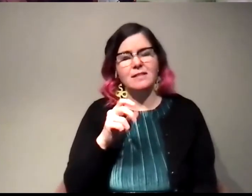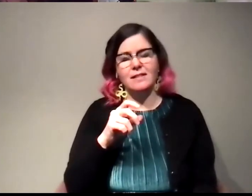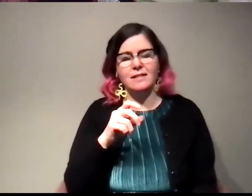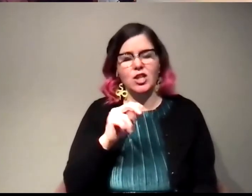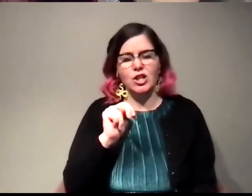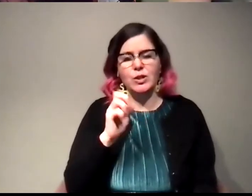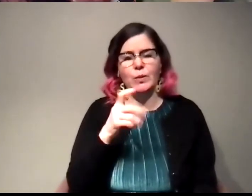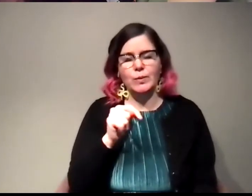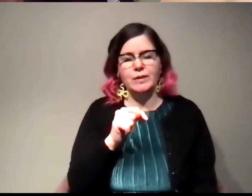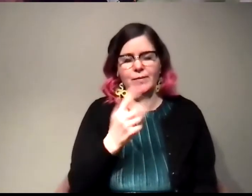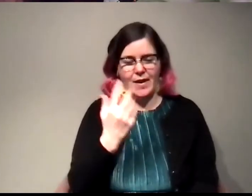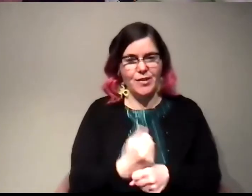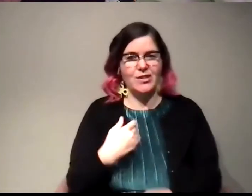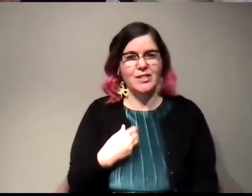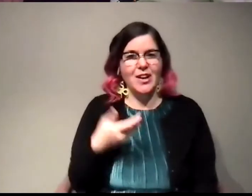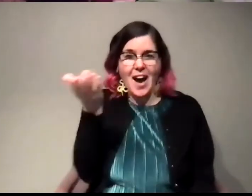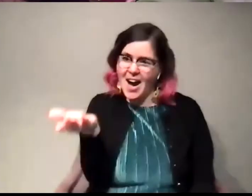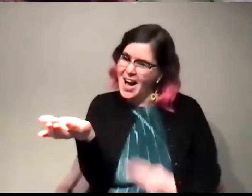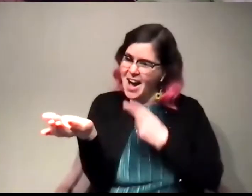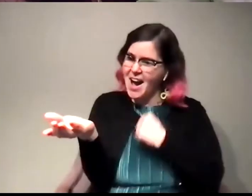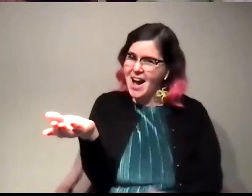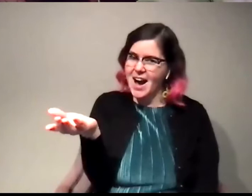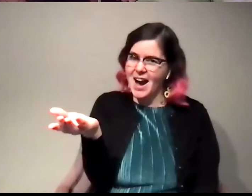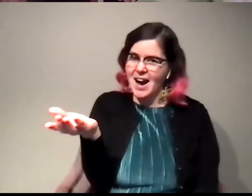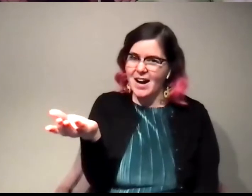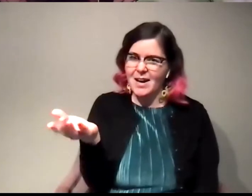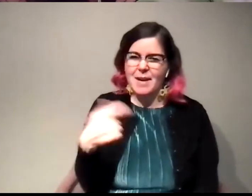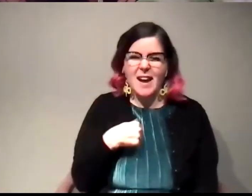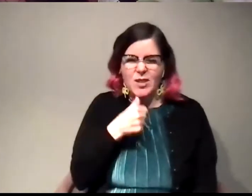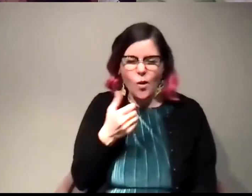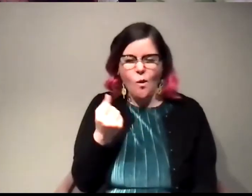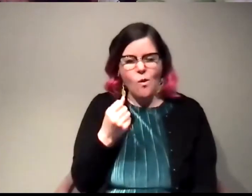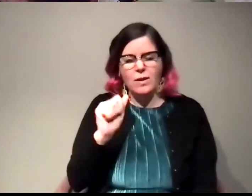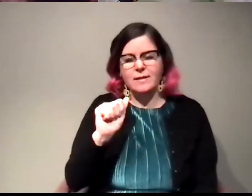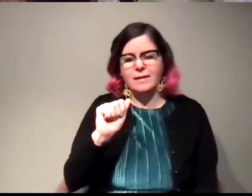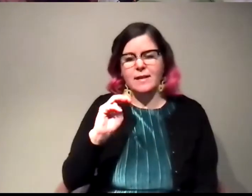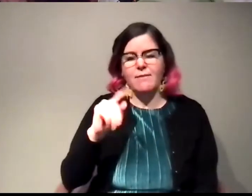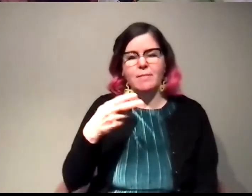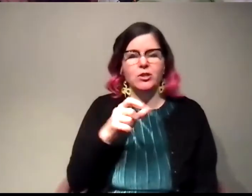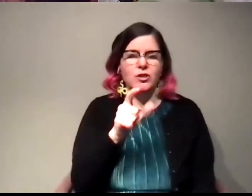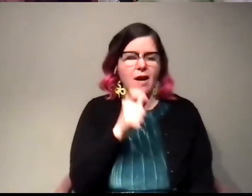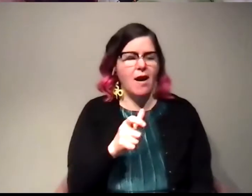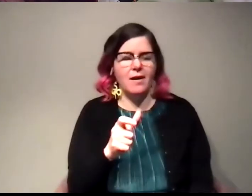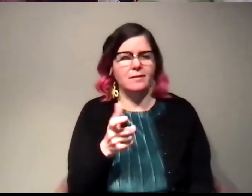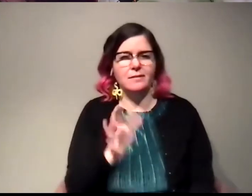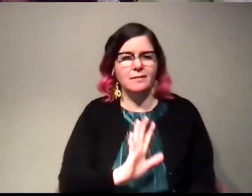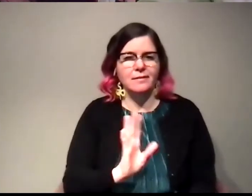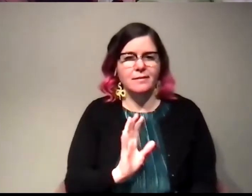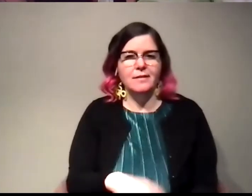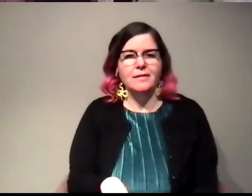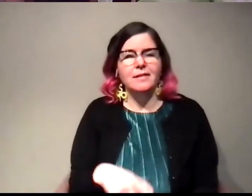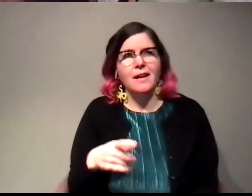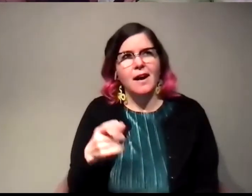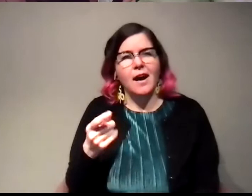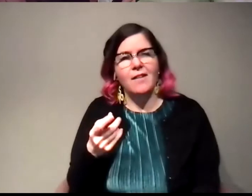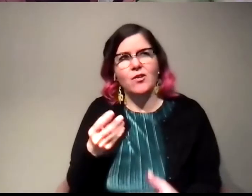myself from like 5 years ago holding this newt. I was like, oh, how cute, which I don't hold amphibians anymore. You know, yeah, we shouldn't hold amphibians. Did growth on that subject,